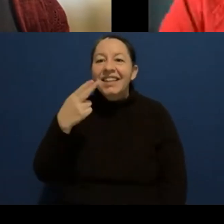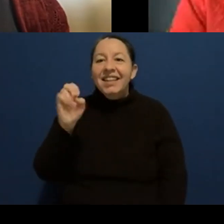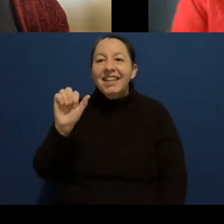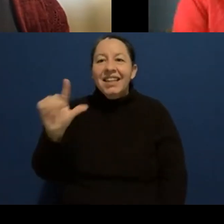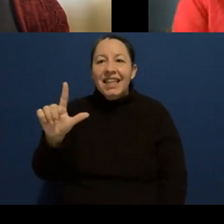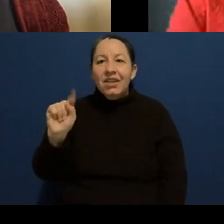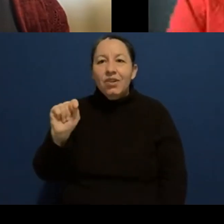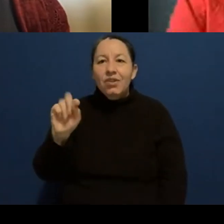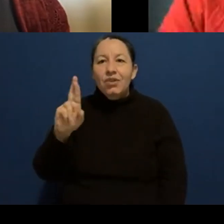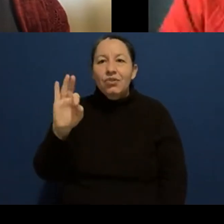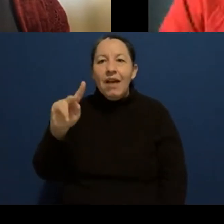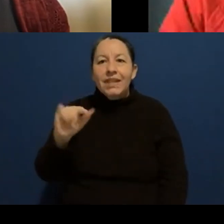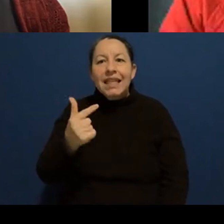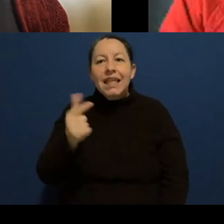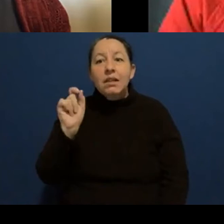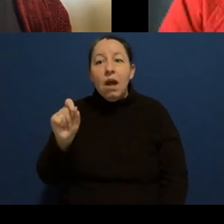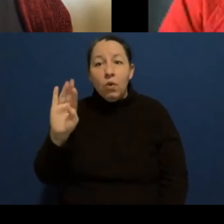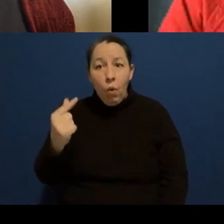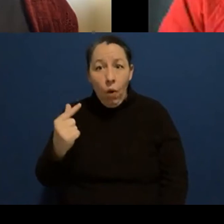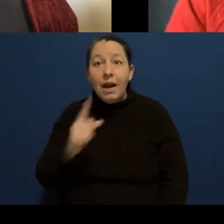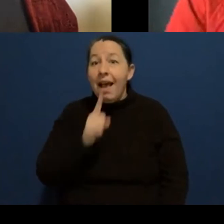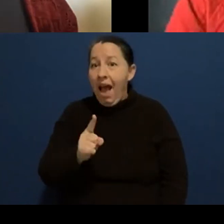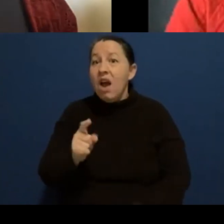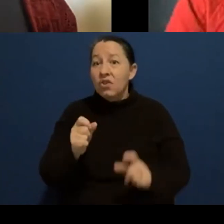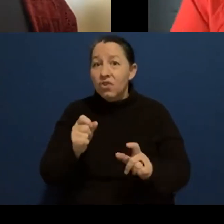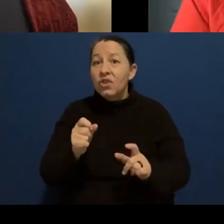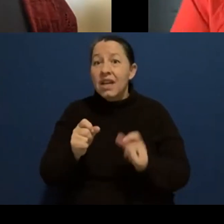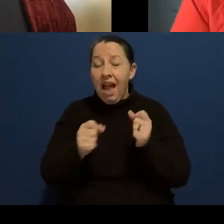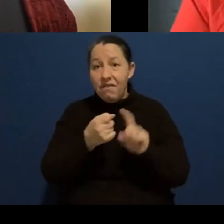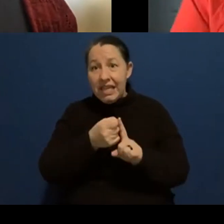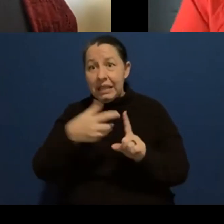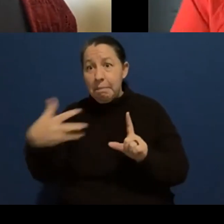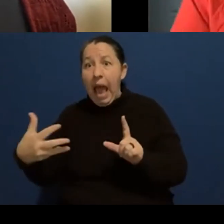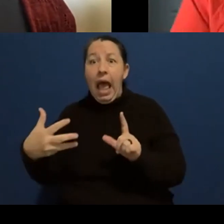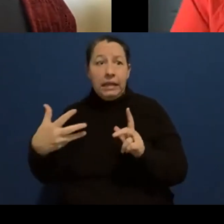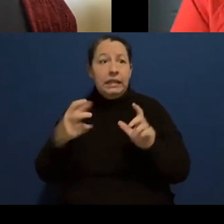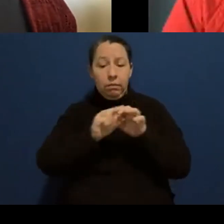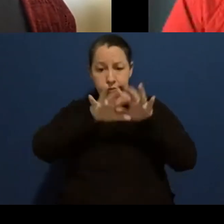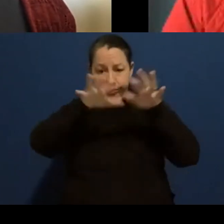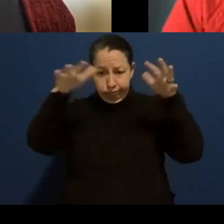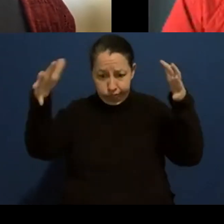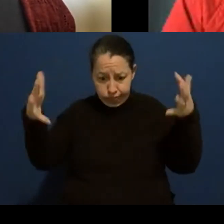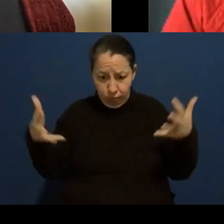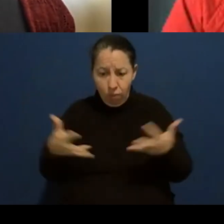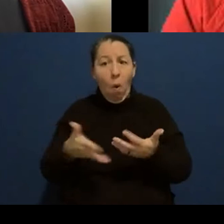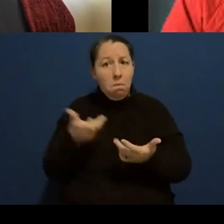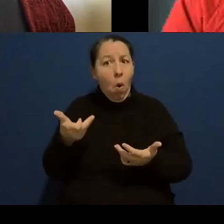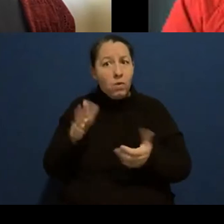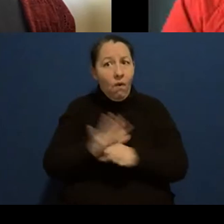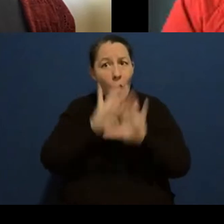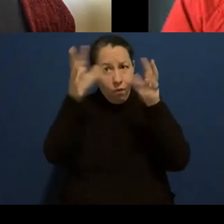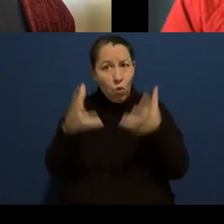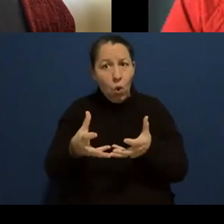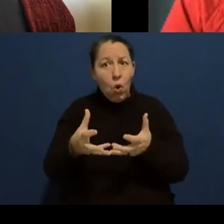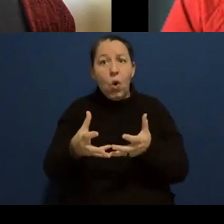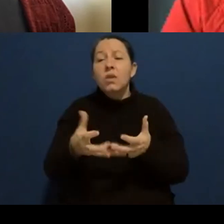healtrafficking.org. And they've actually expanded almost worldwide and trying to find different best practices. And they aren't natively